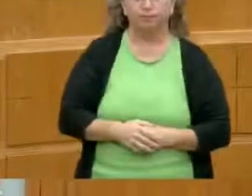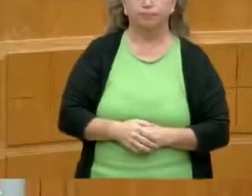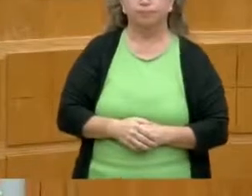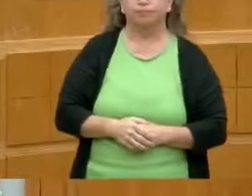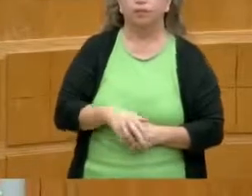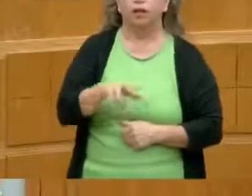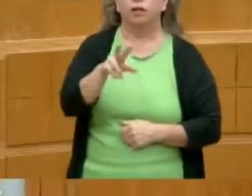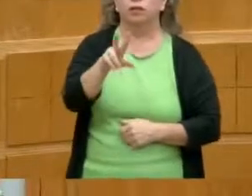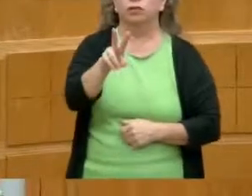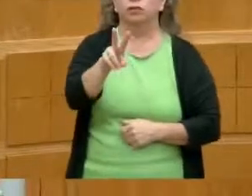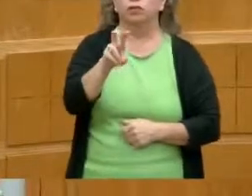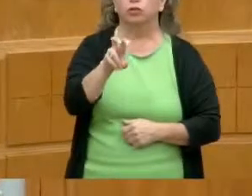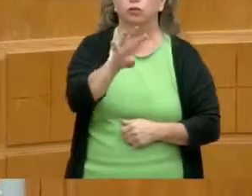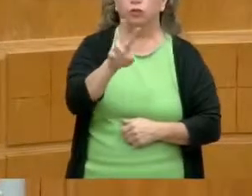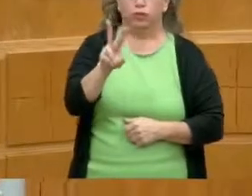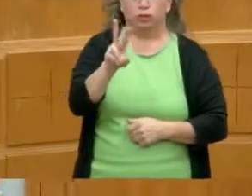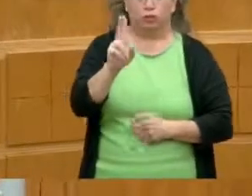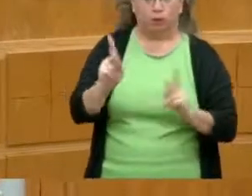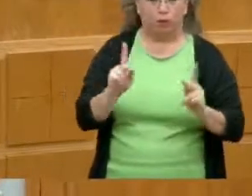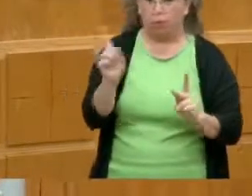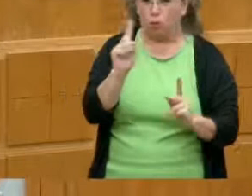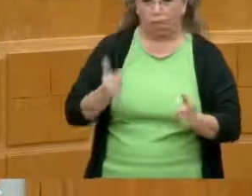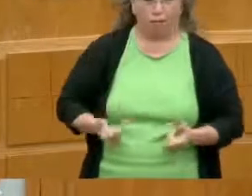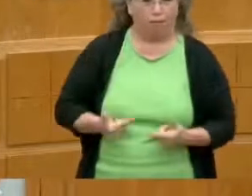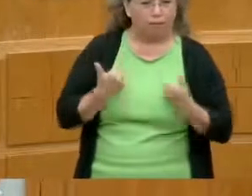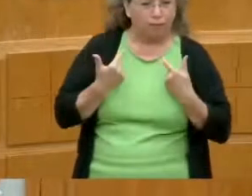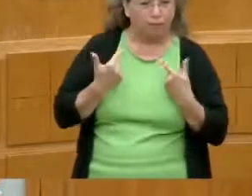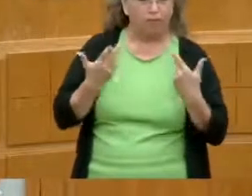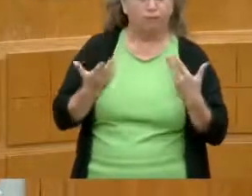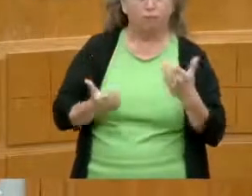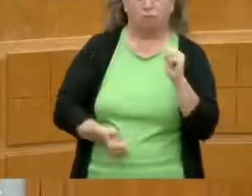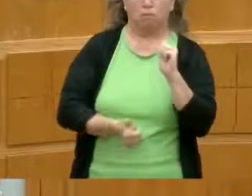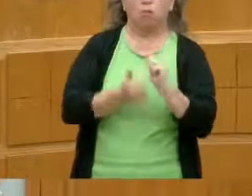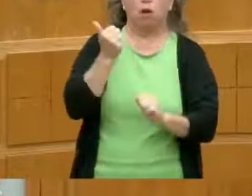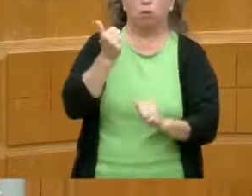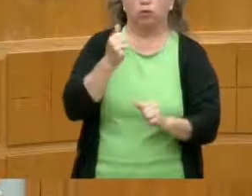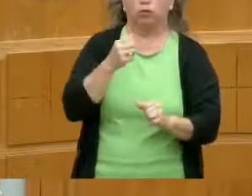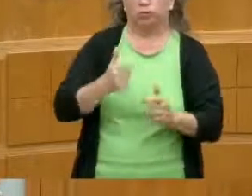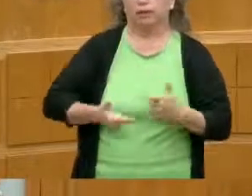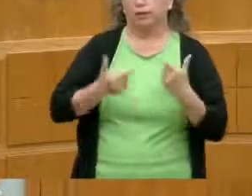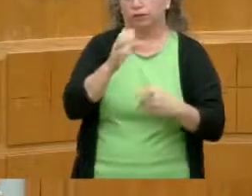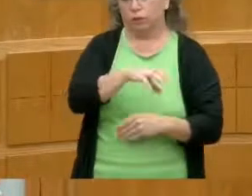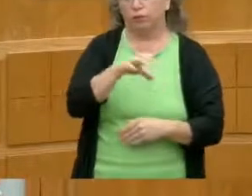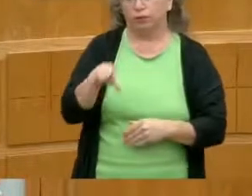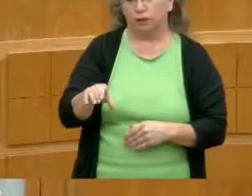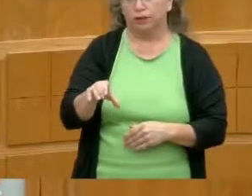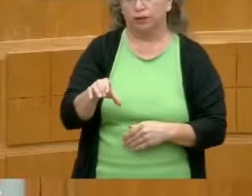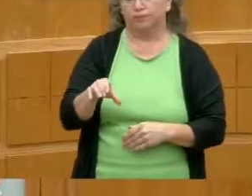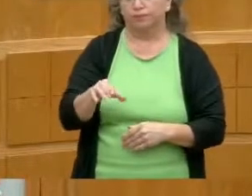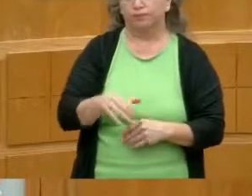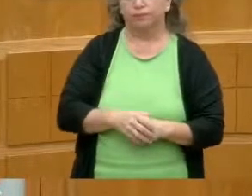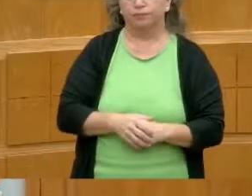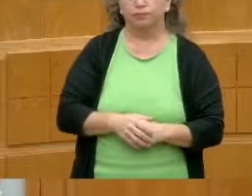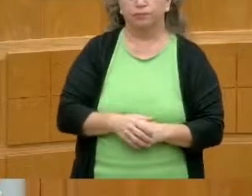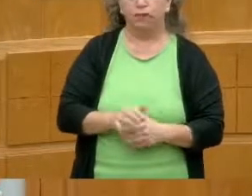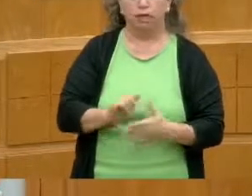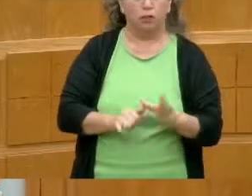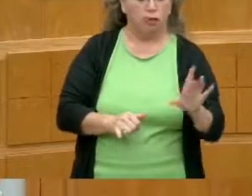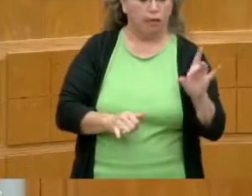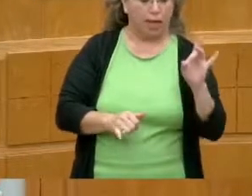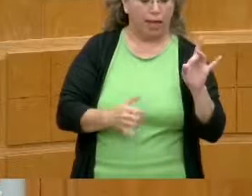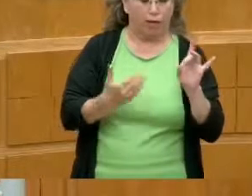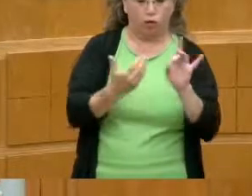242 persons are, so the majority is in Corpus Christi. Of the 8 new cases